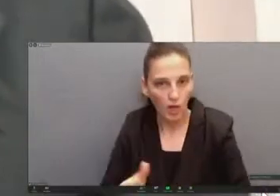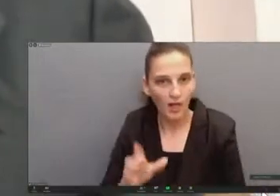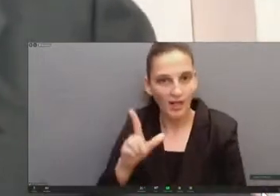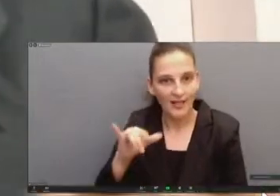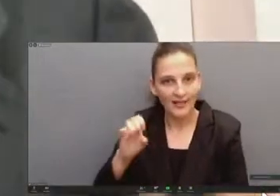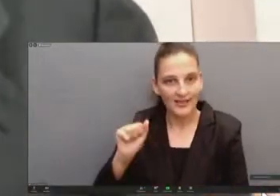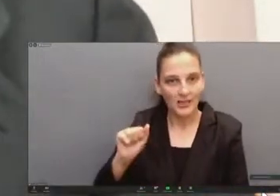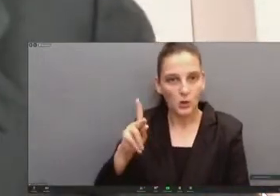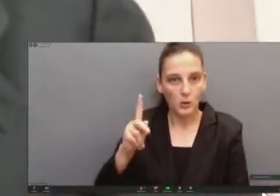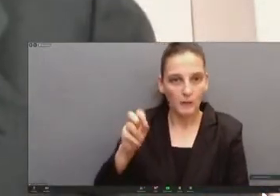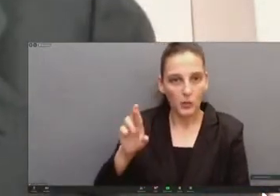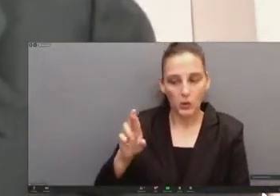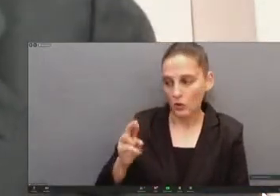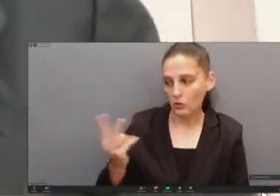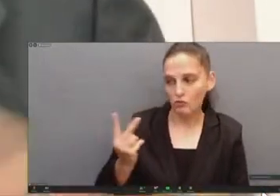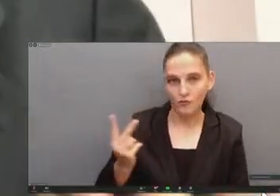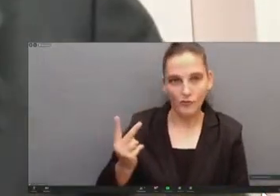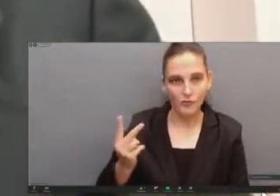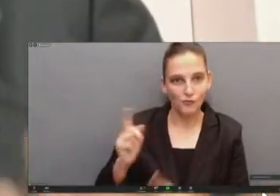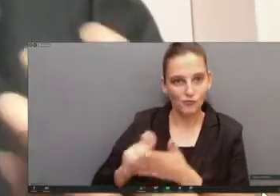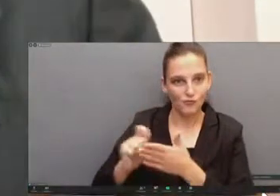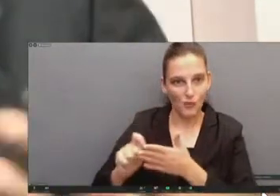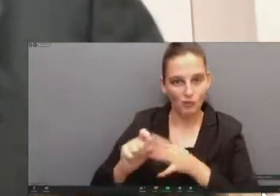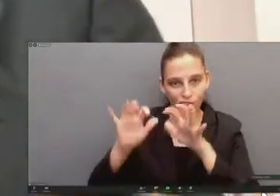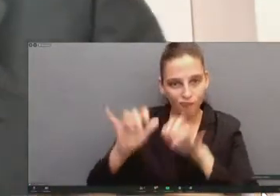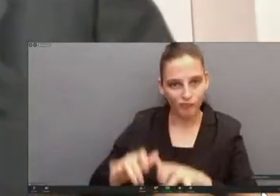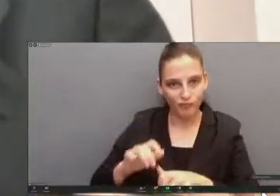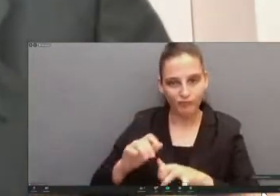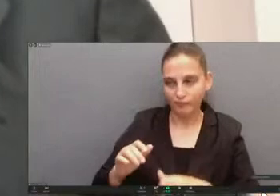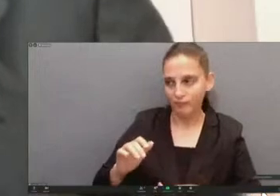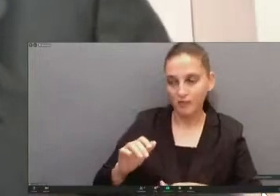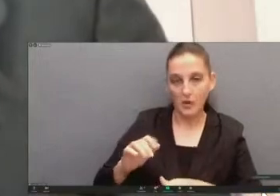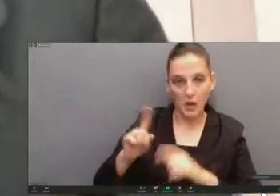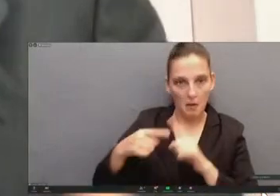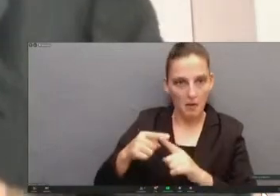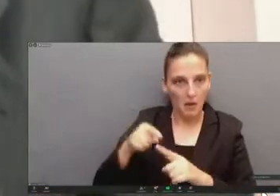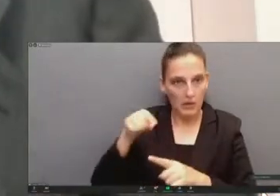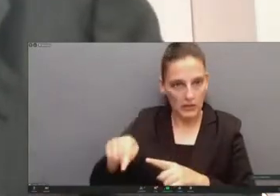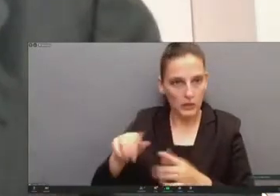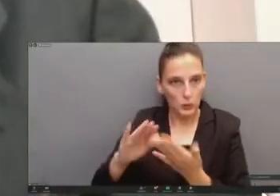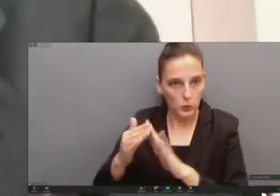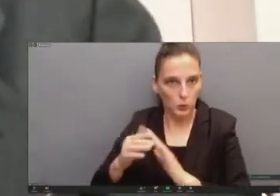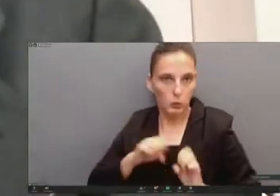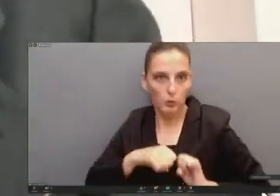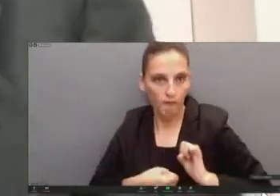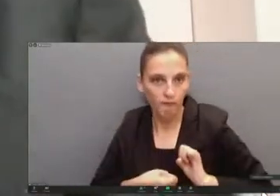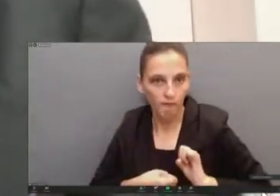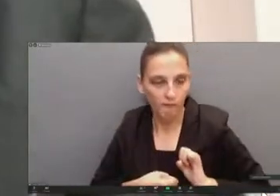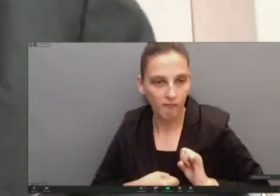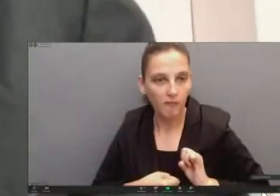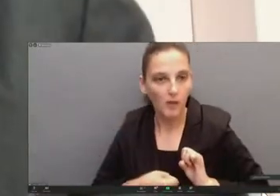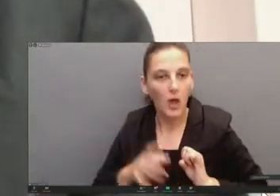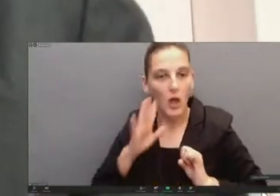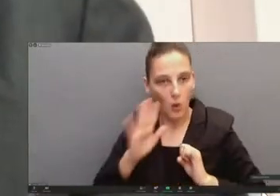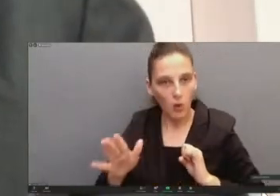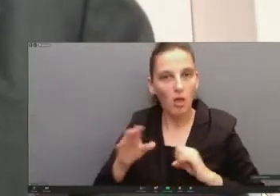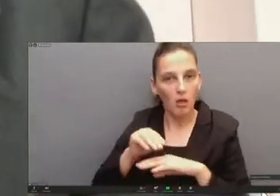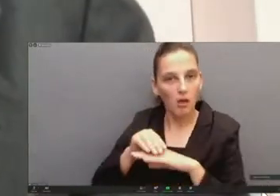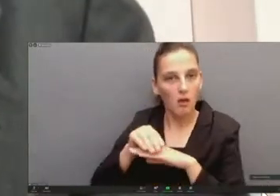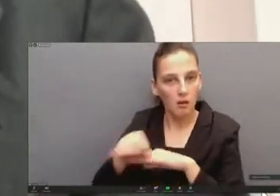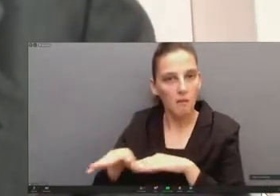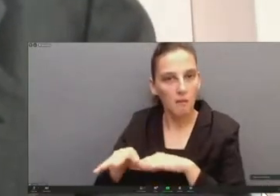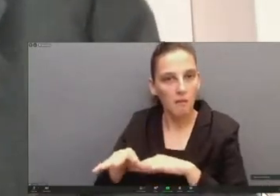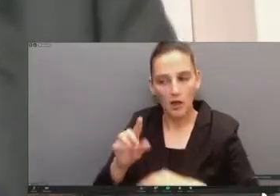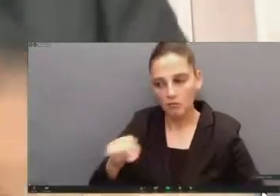paper, an opinion piece in JAMA about this community bereavement and the impact it is having on